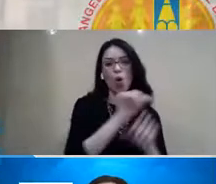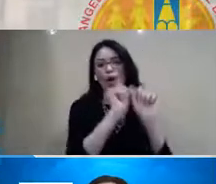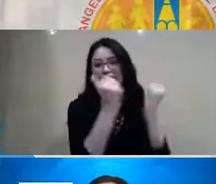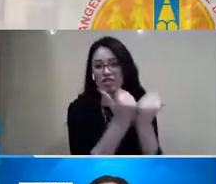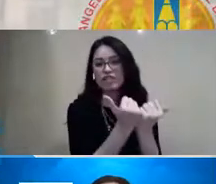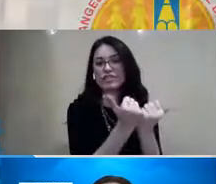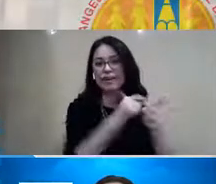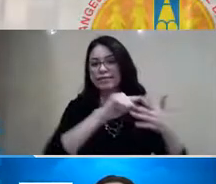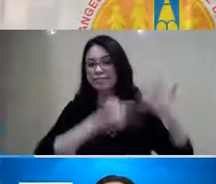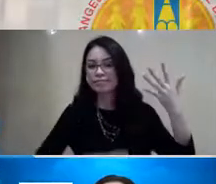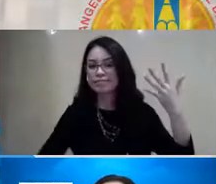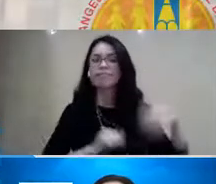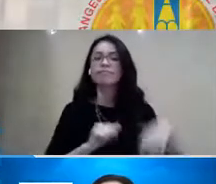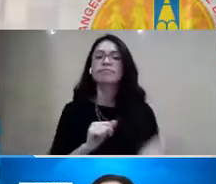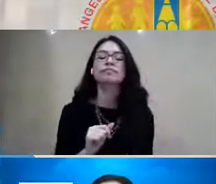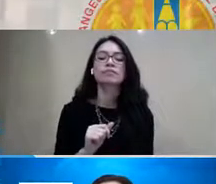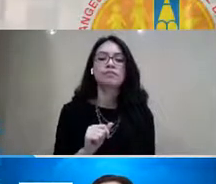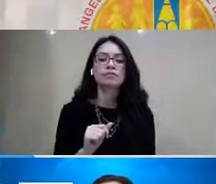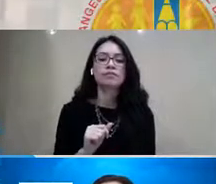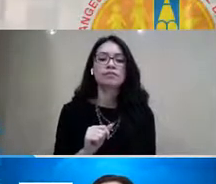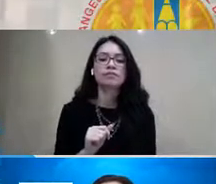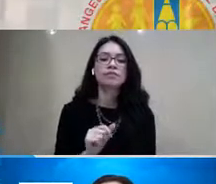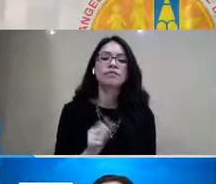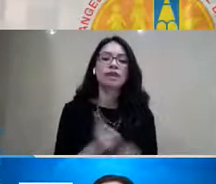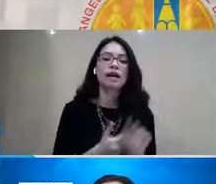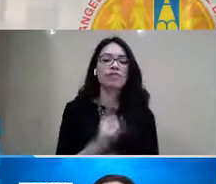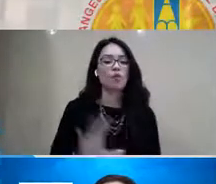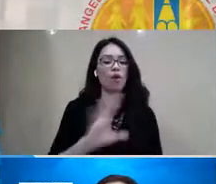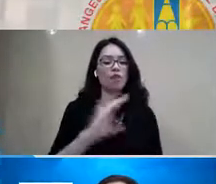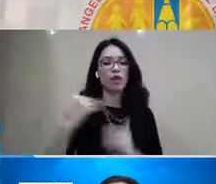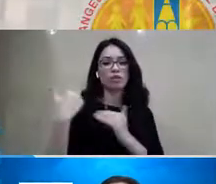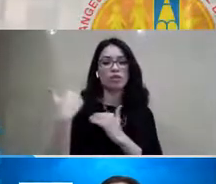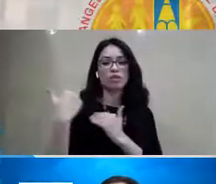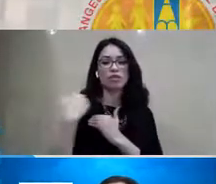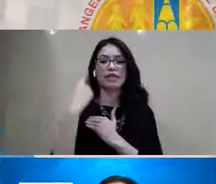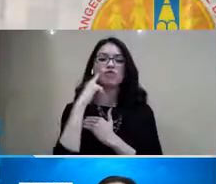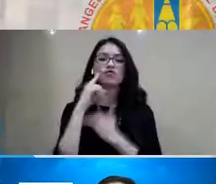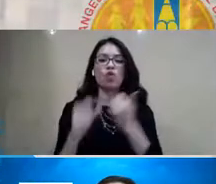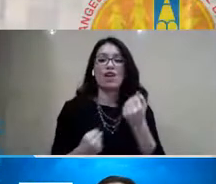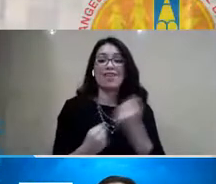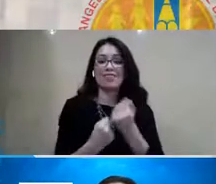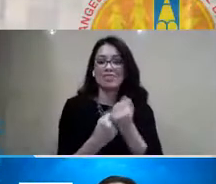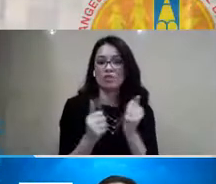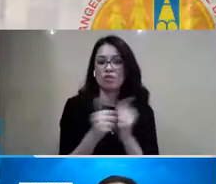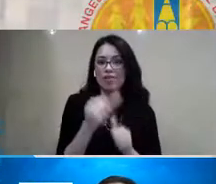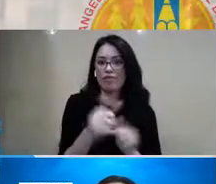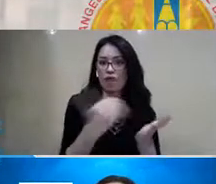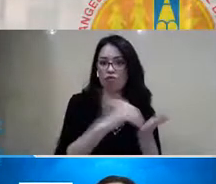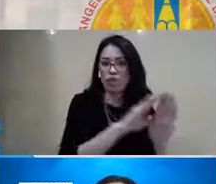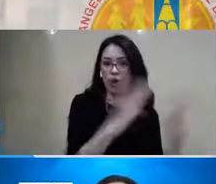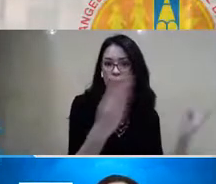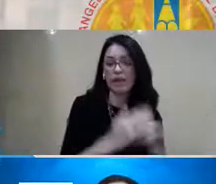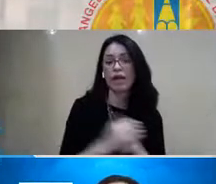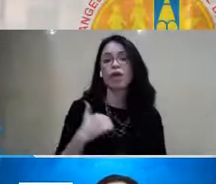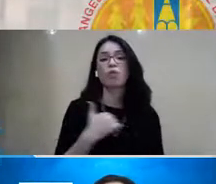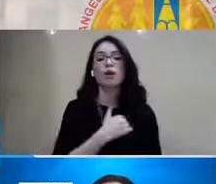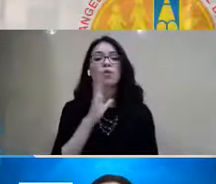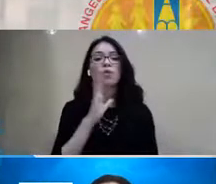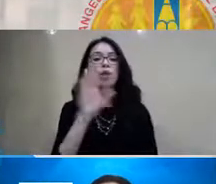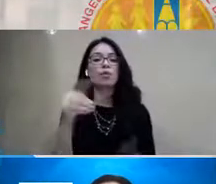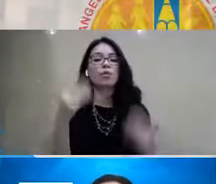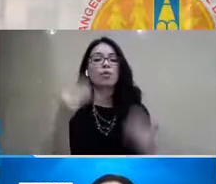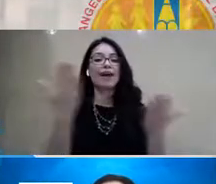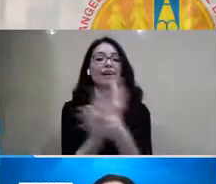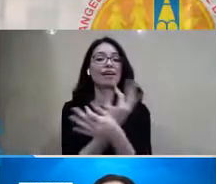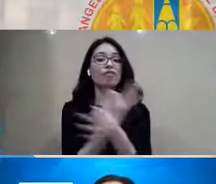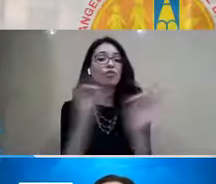better placed or whose responsibility it is to assist us with that. We are providing free COVID testing for students, staff, and